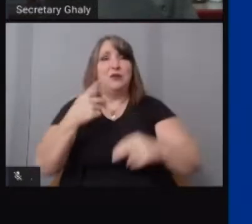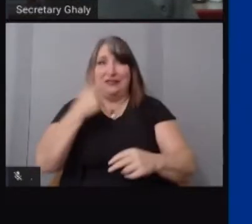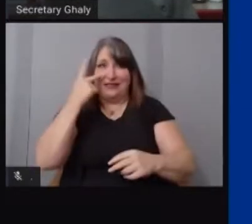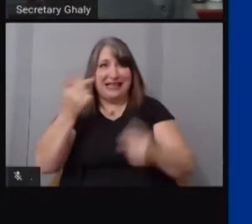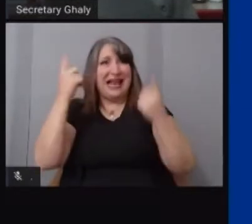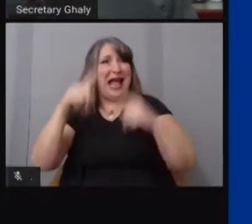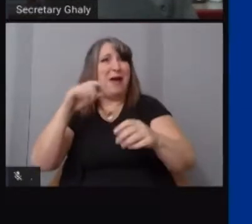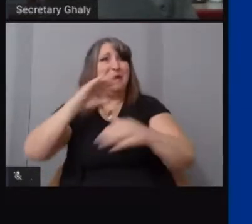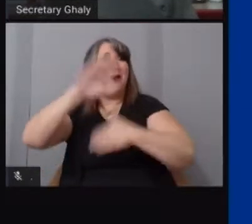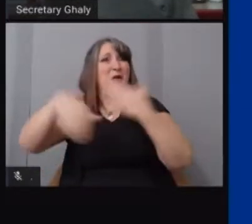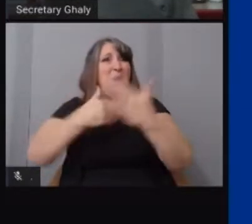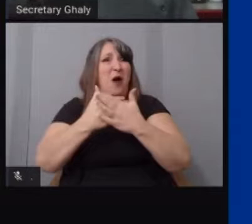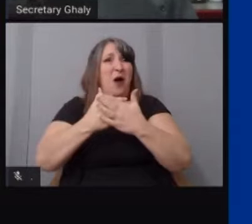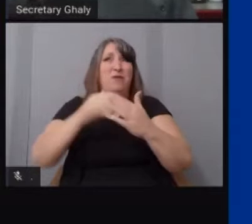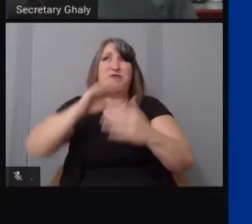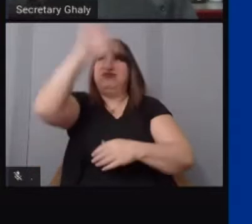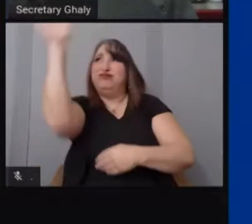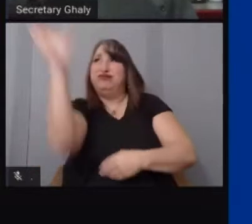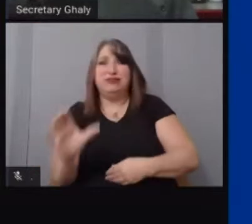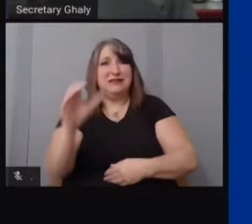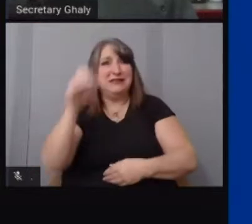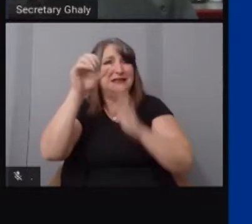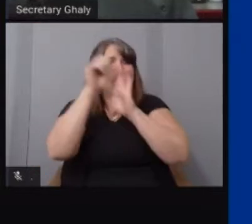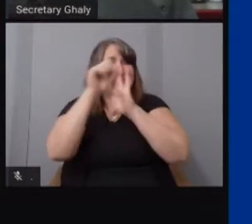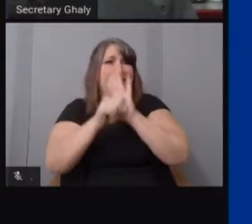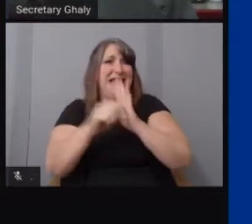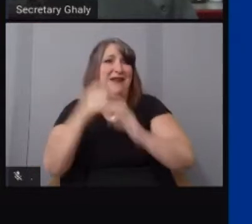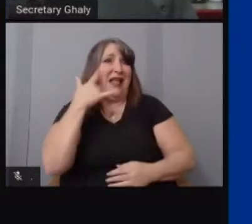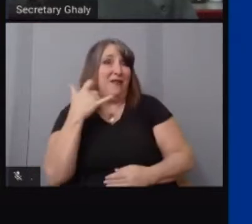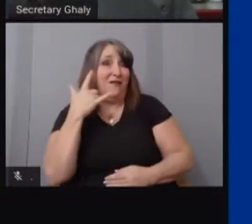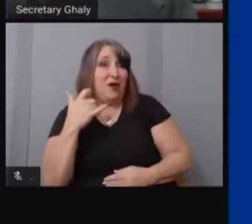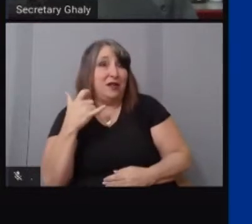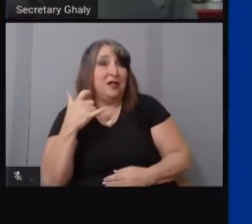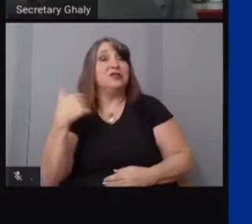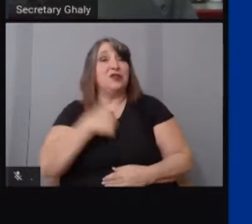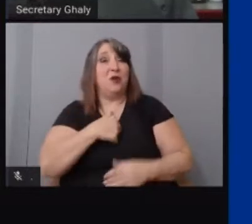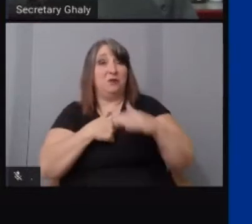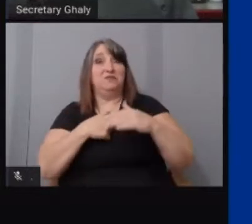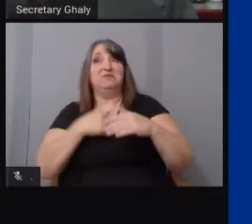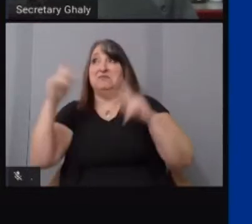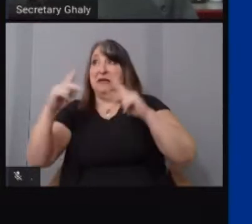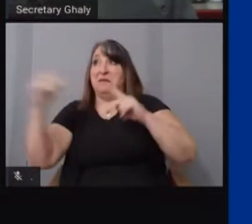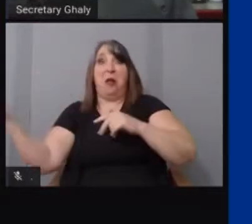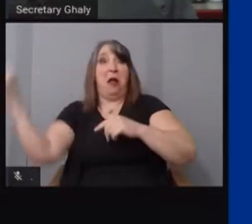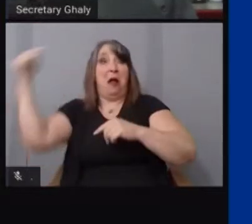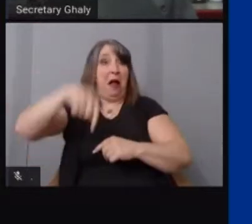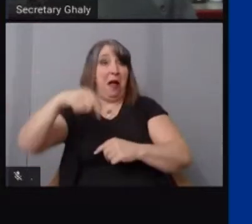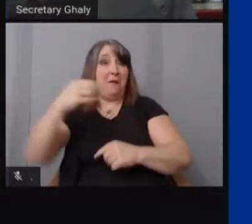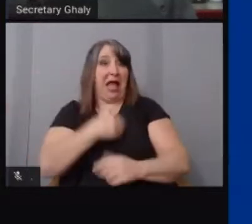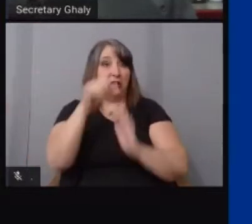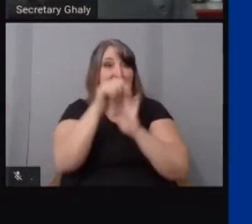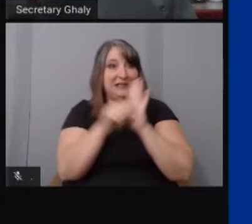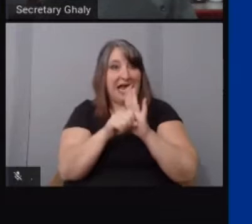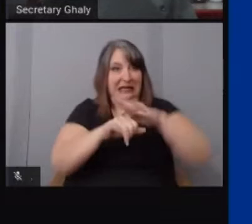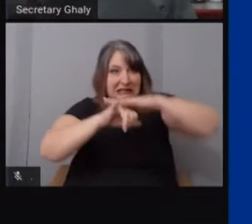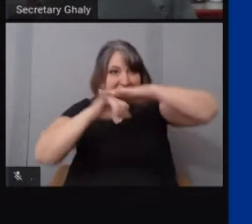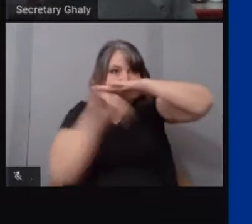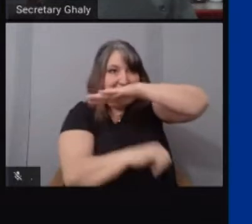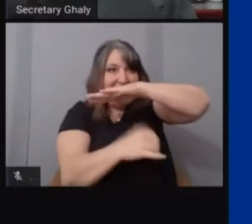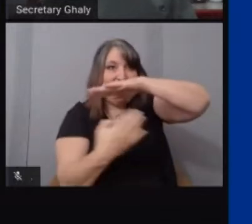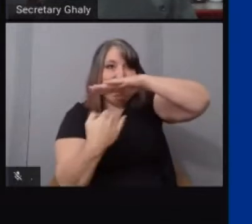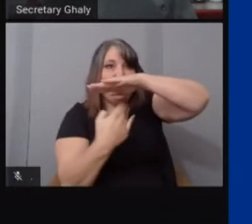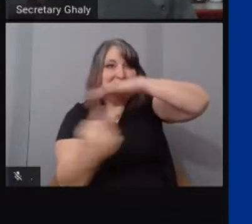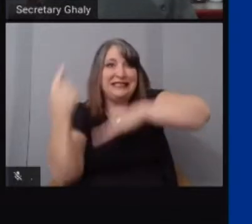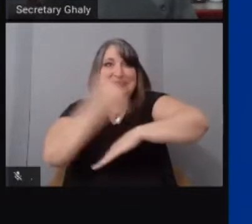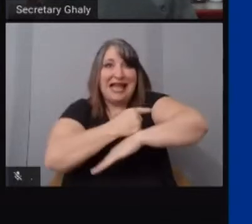And the idea here is that with the self-quarantine for 14 days, it should really be limited to interactions with their